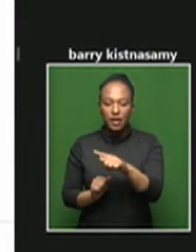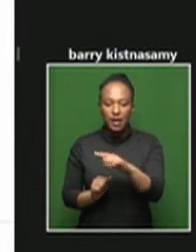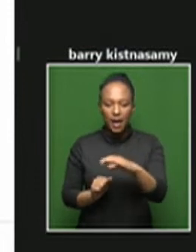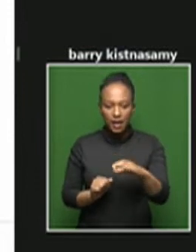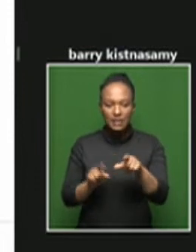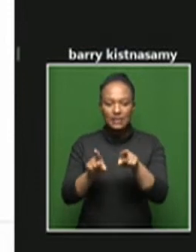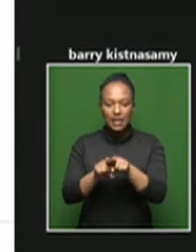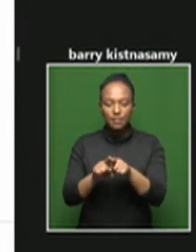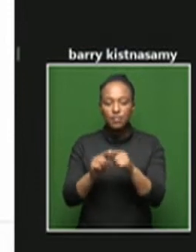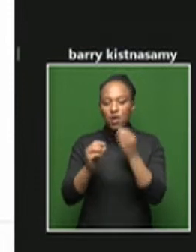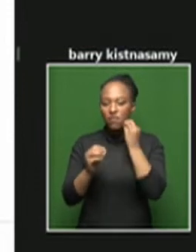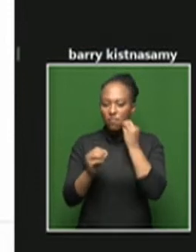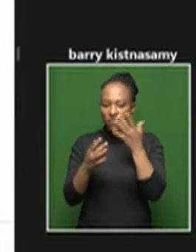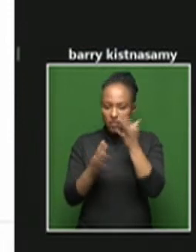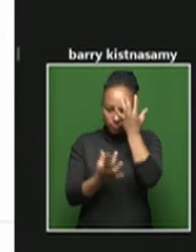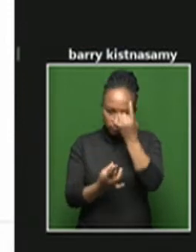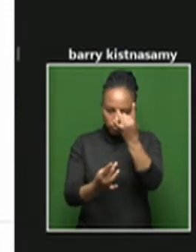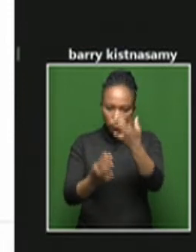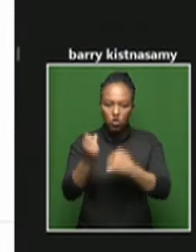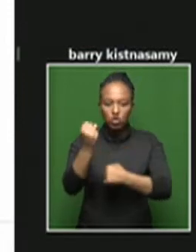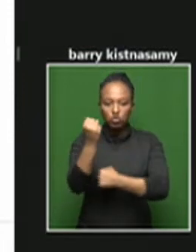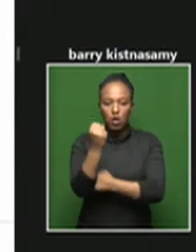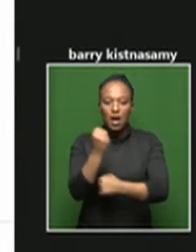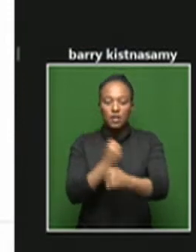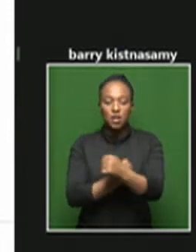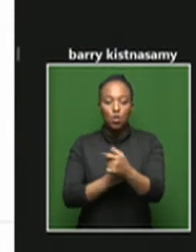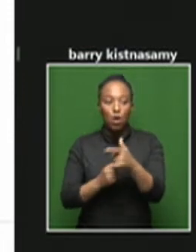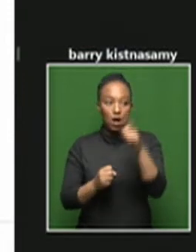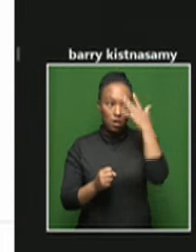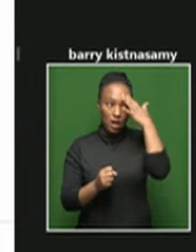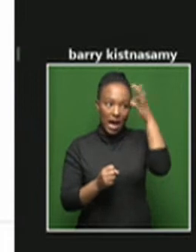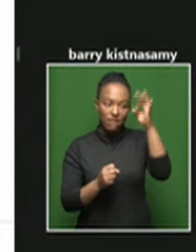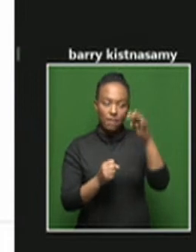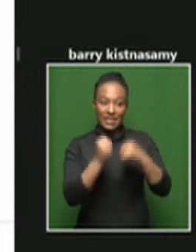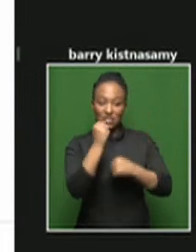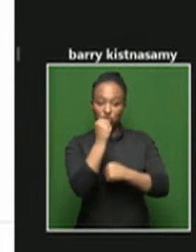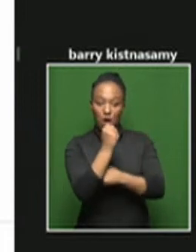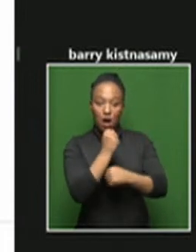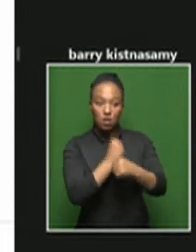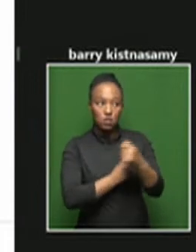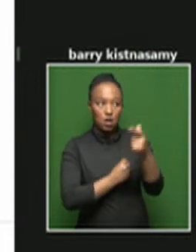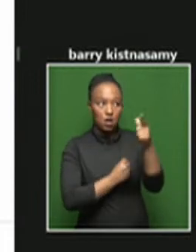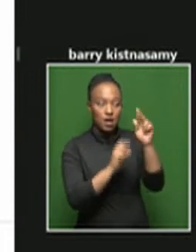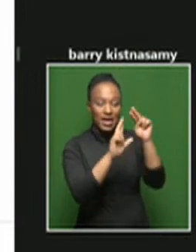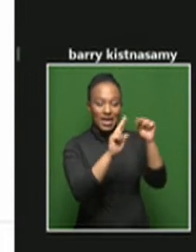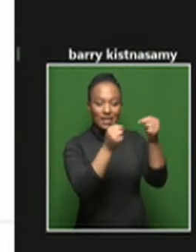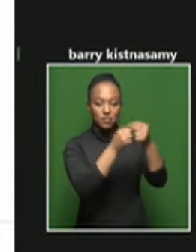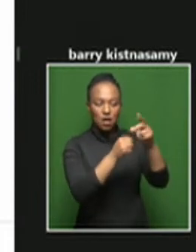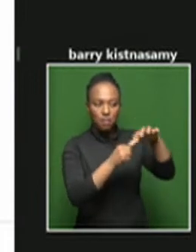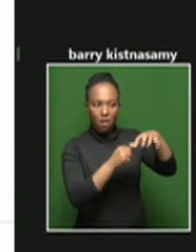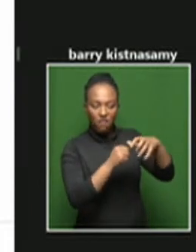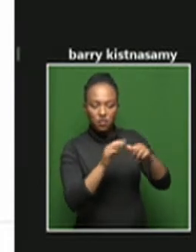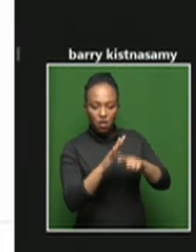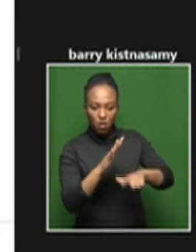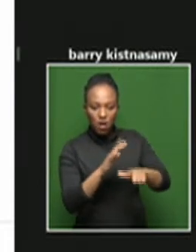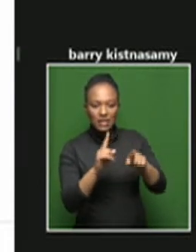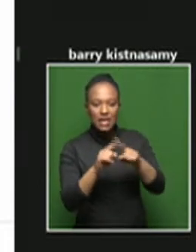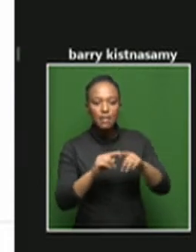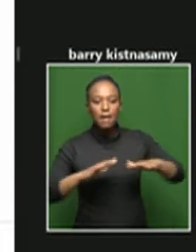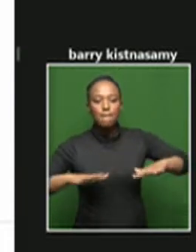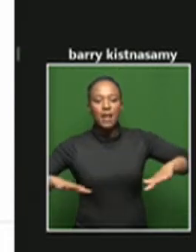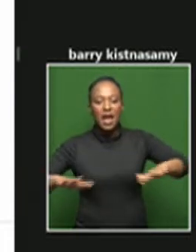provided has gone through these structures as very important governance structures. We have finalized the model for site selection by sector, geographic